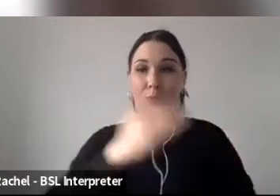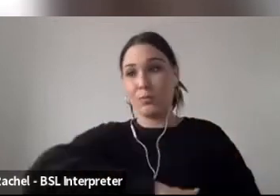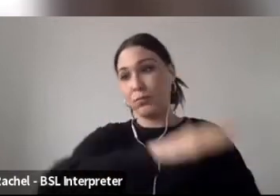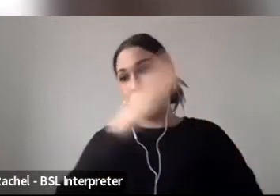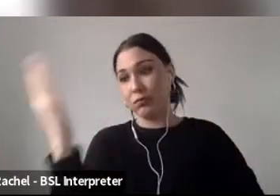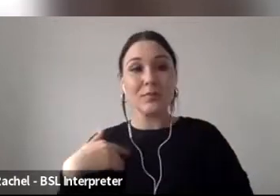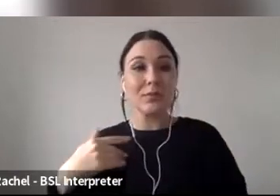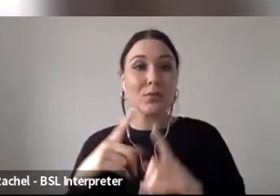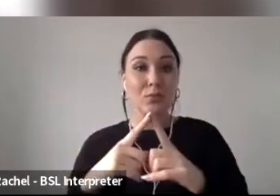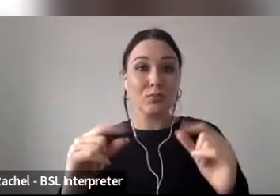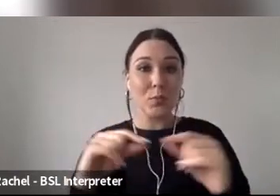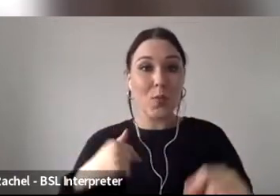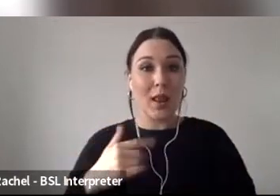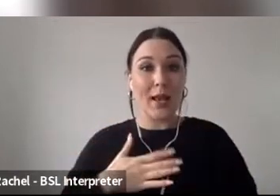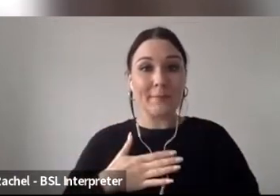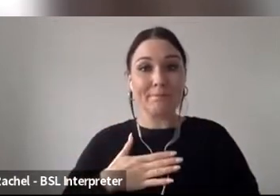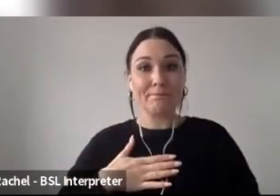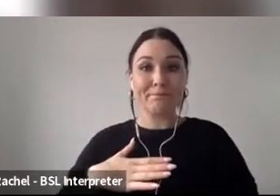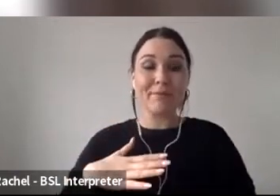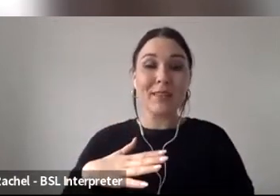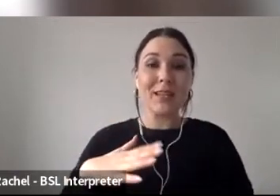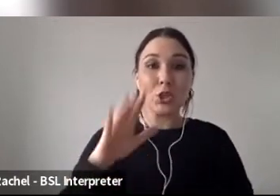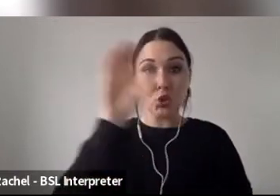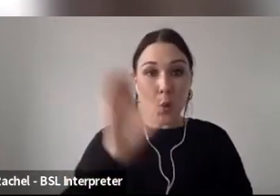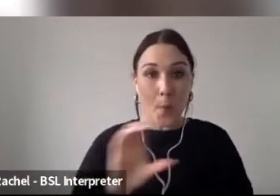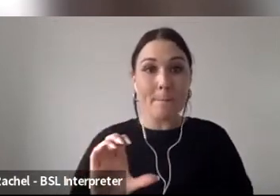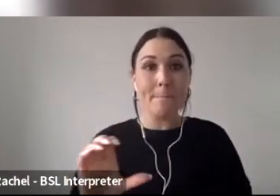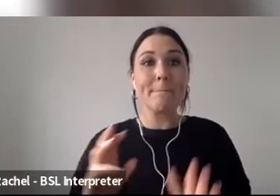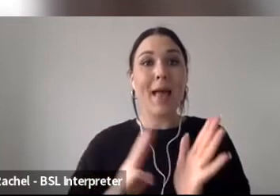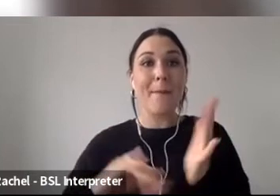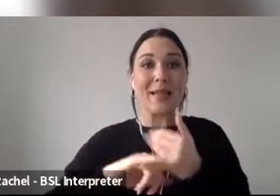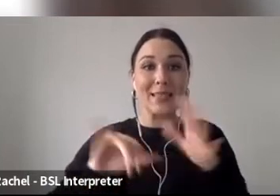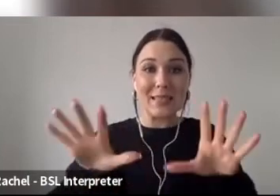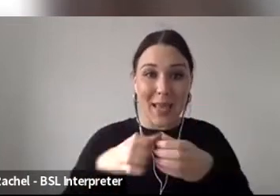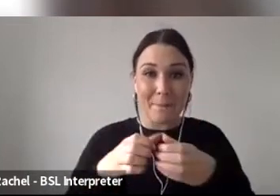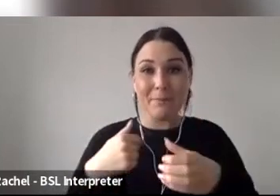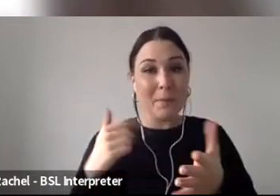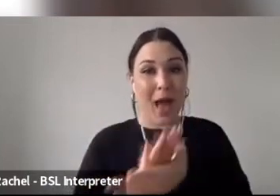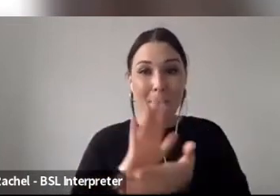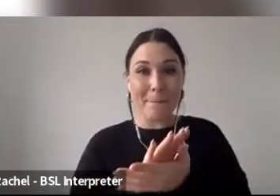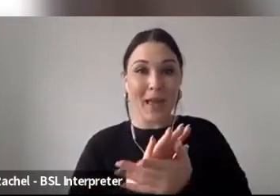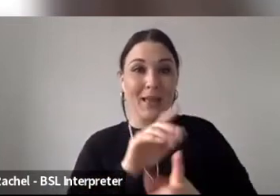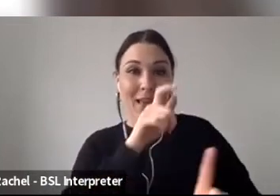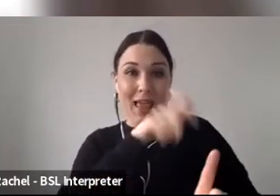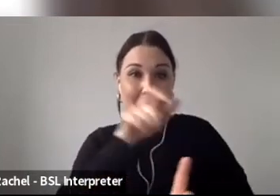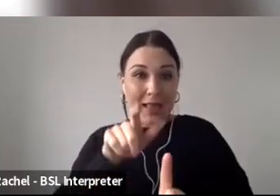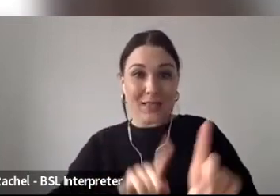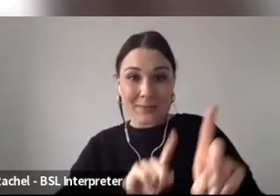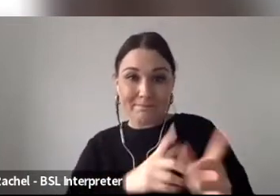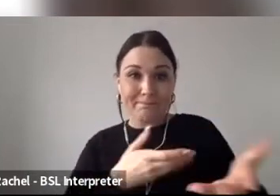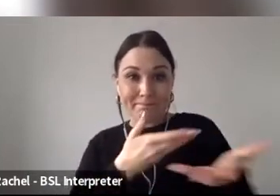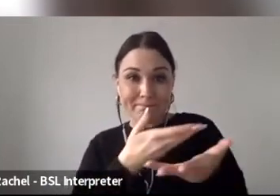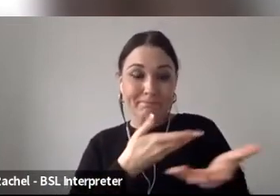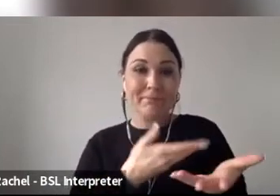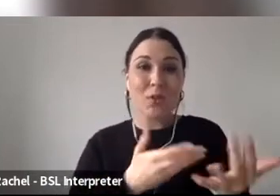Zoom or Teams, and so I'm very, very happy to take our clients through that, and they find it quite helpful, because it's